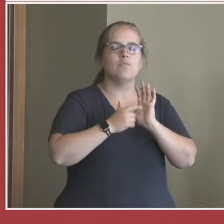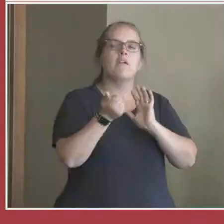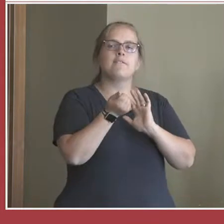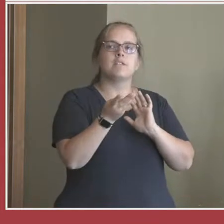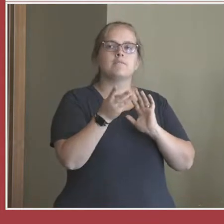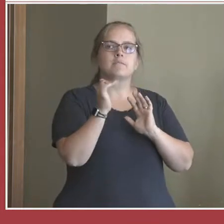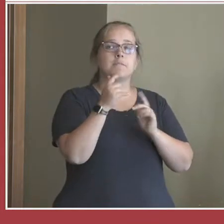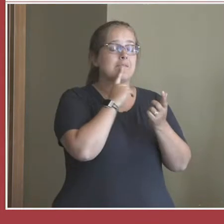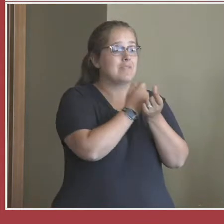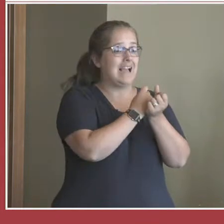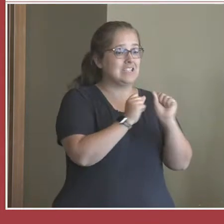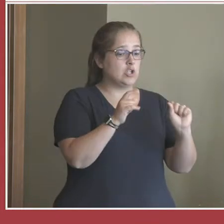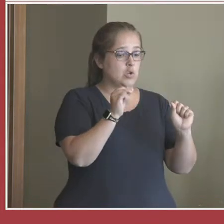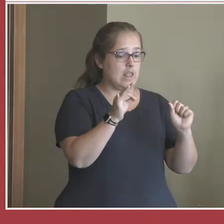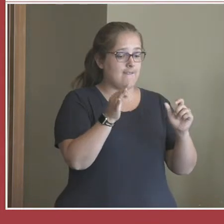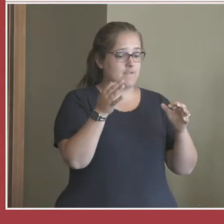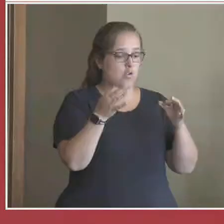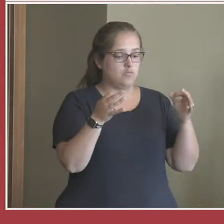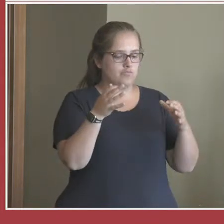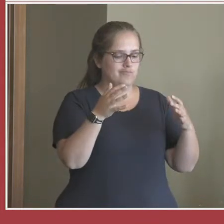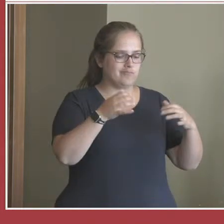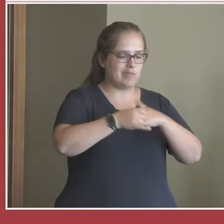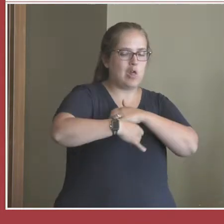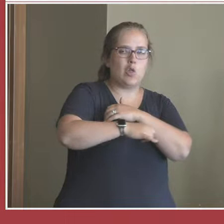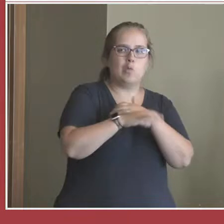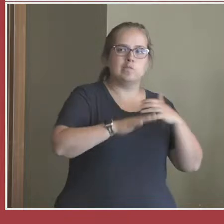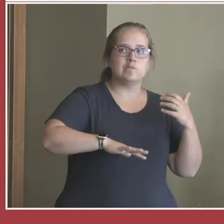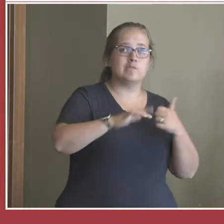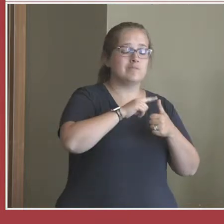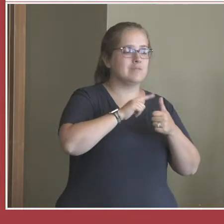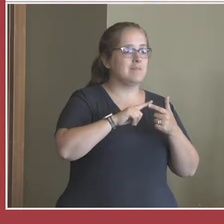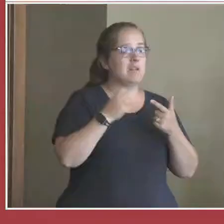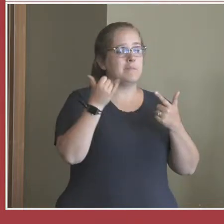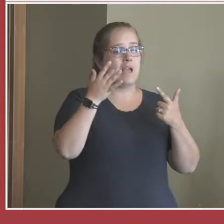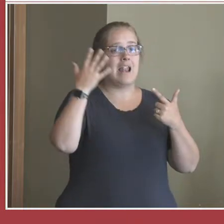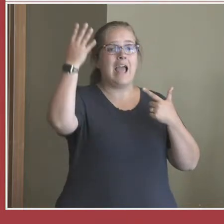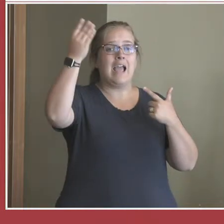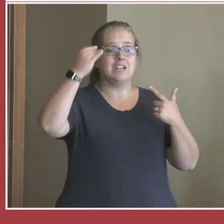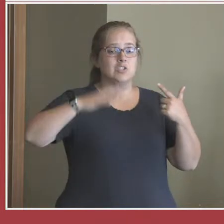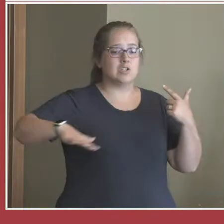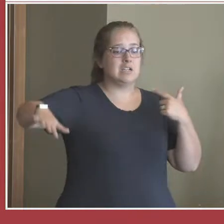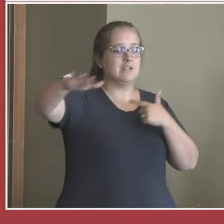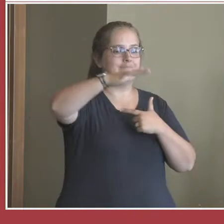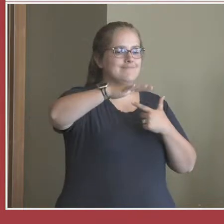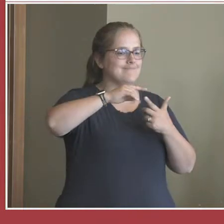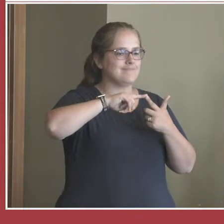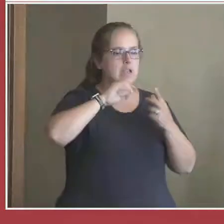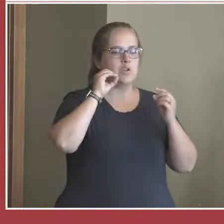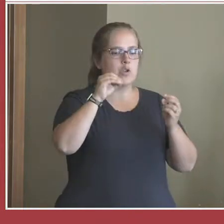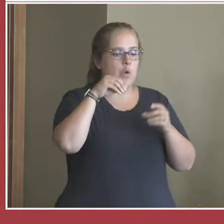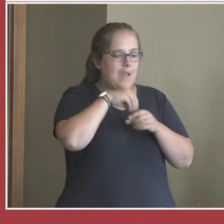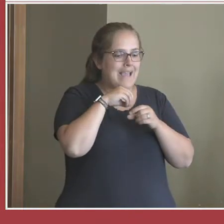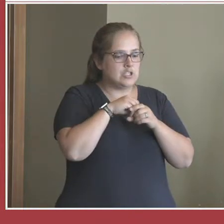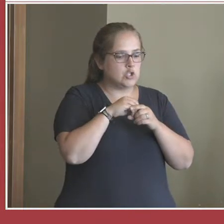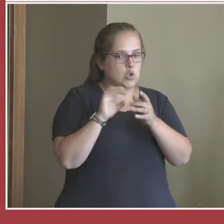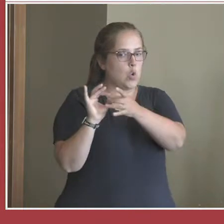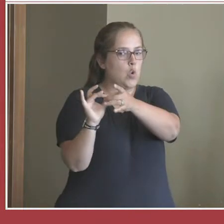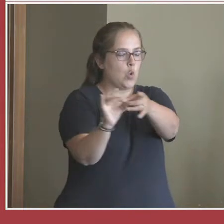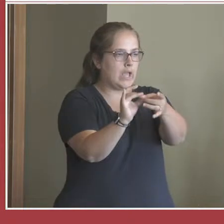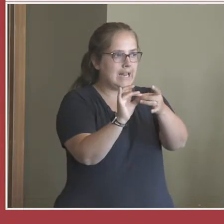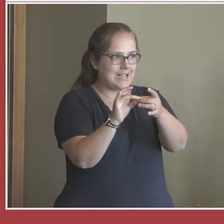those were security of the courtyard, the amount of exterior space, lack of internal connections throughout the